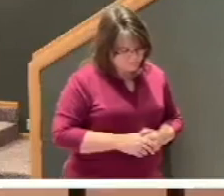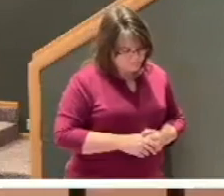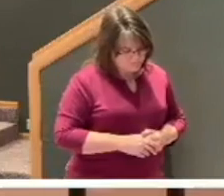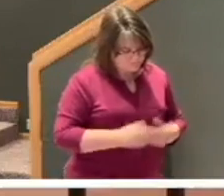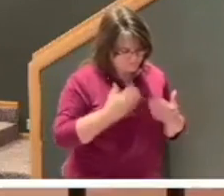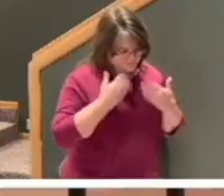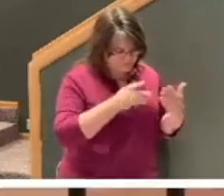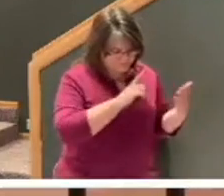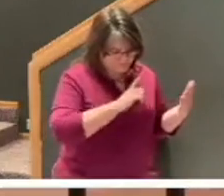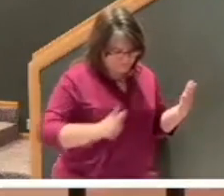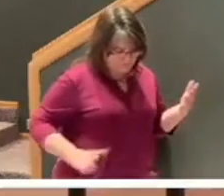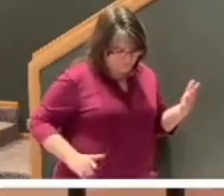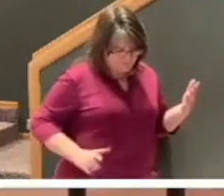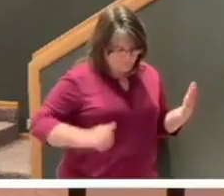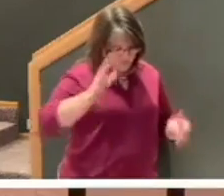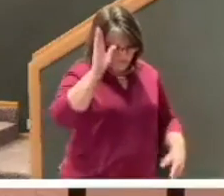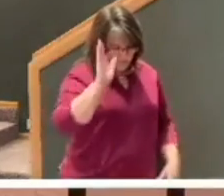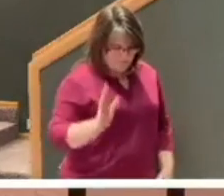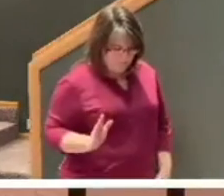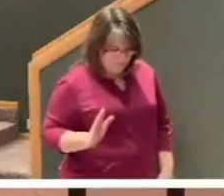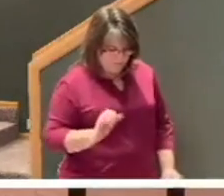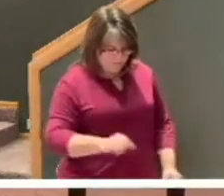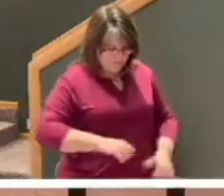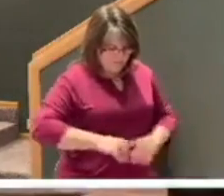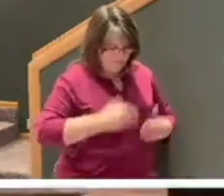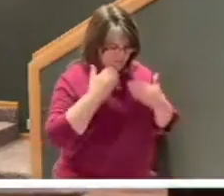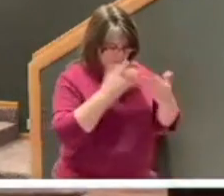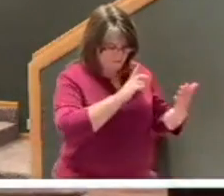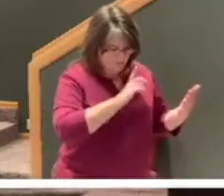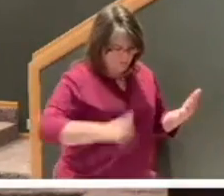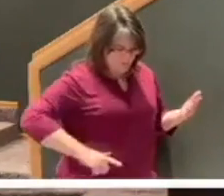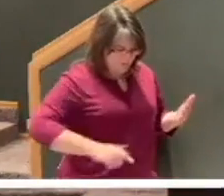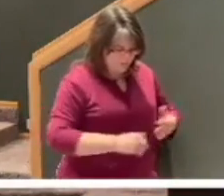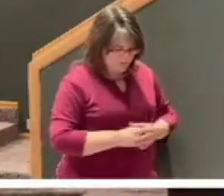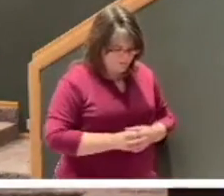Thank you, Lord. You put your hands down. Thank you, Lord.